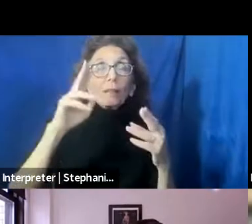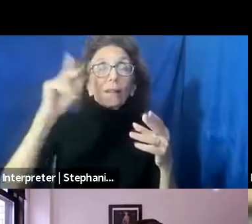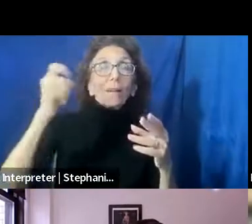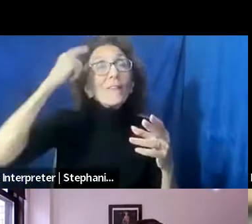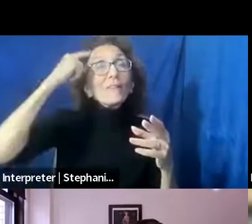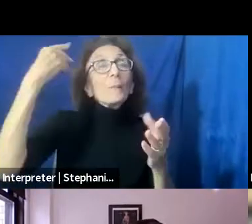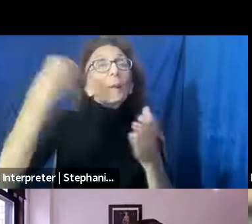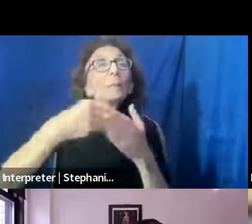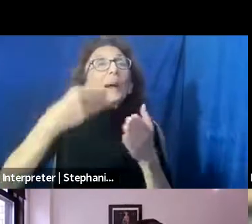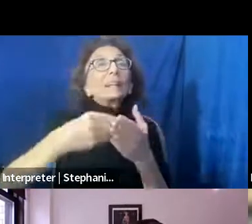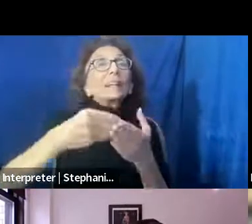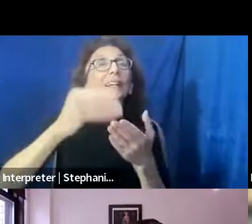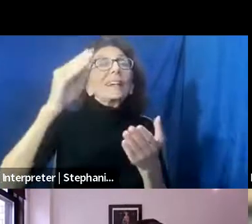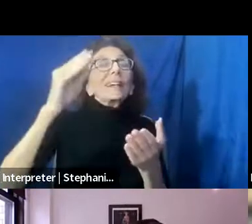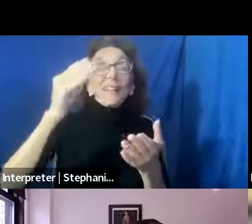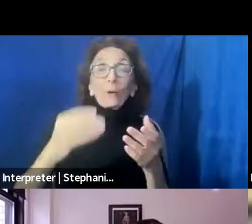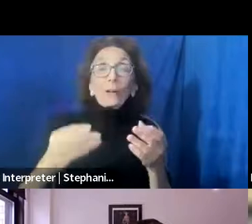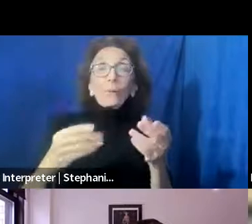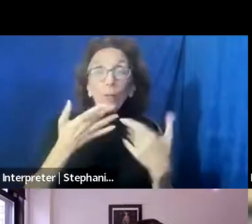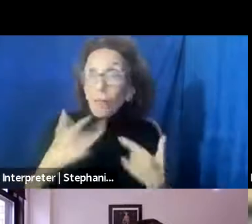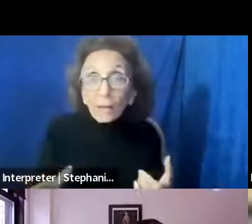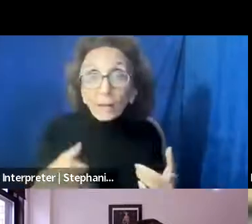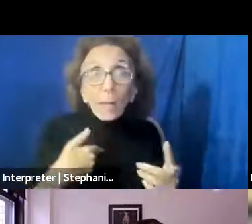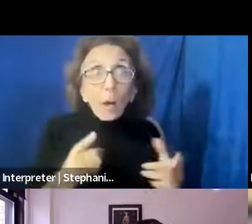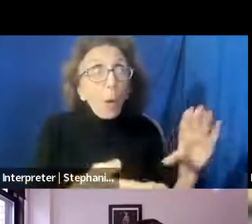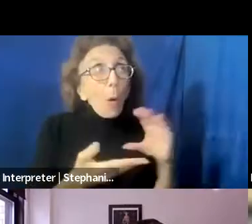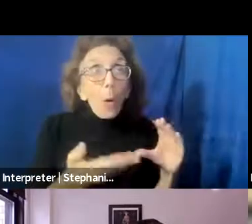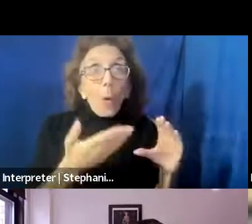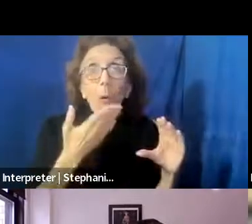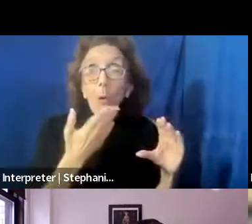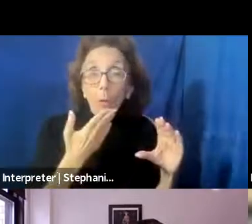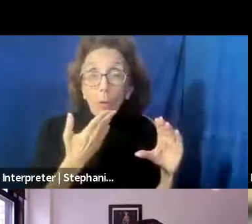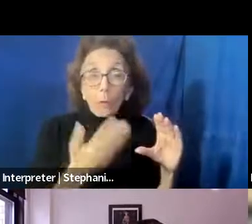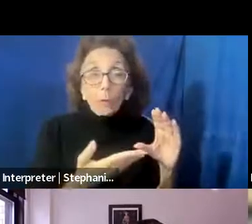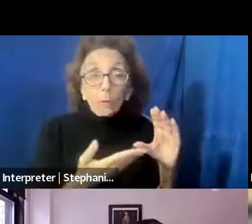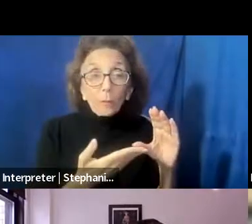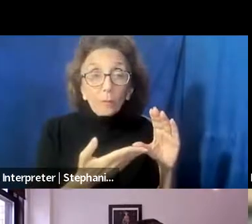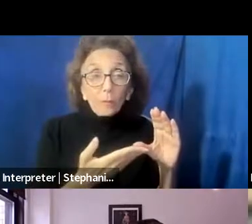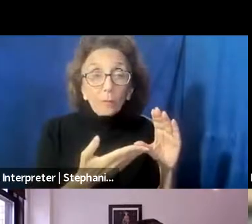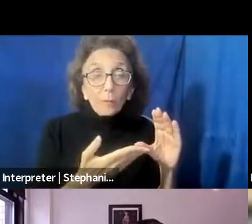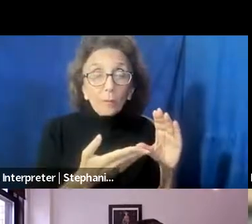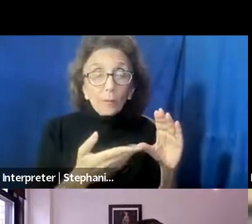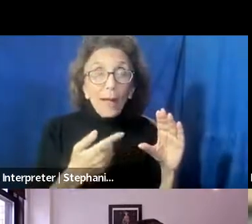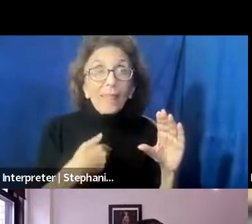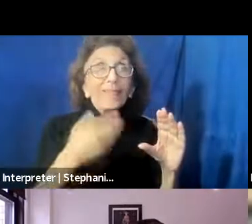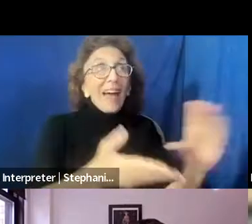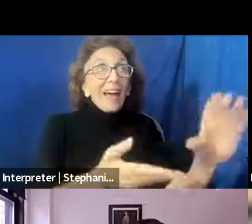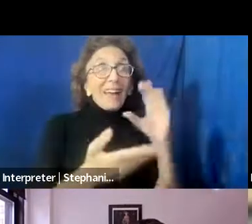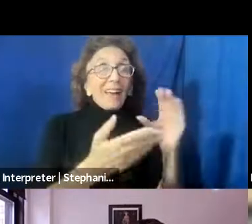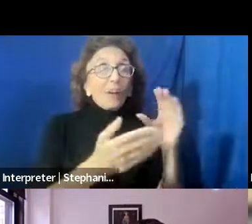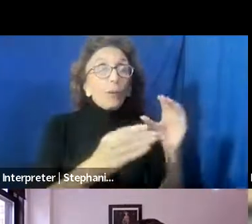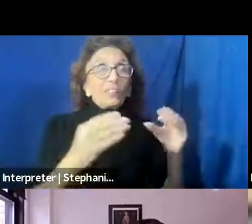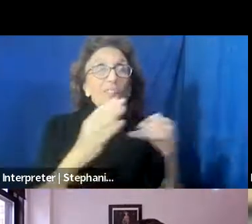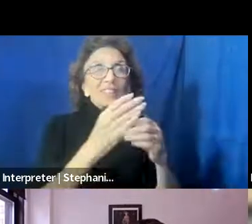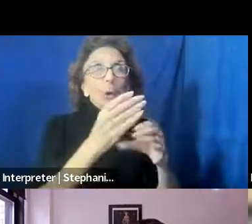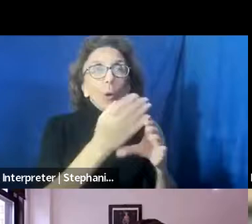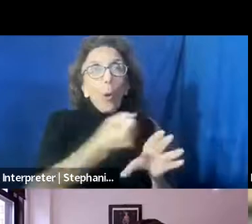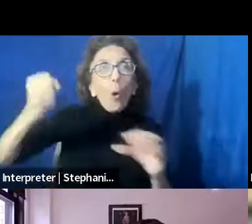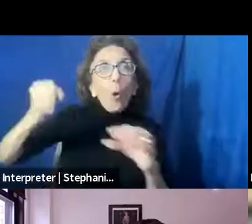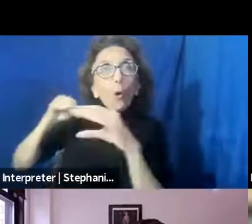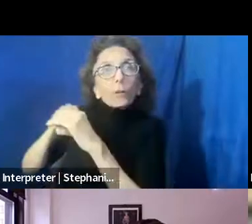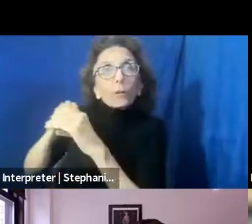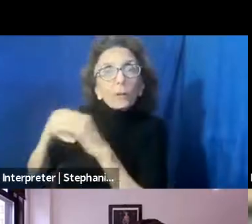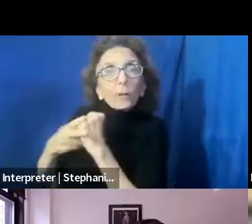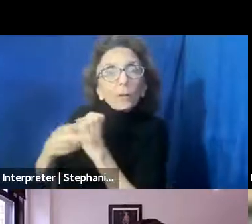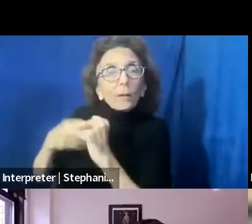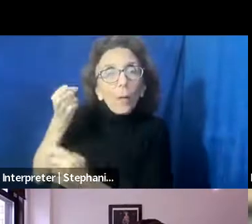these government money that we were lucky enough to get, and like I said, sort of like sticking that in the rainy day fund as